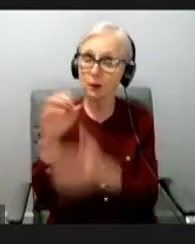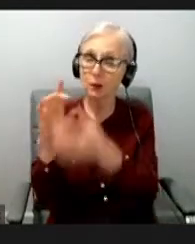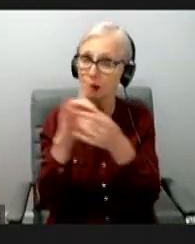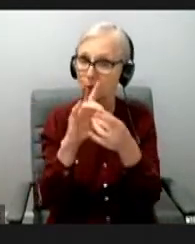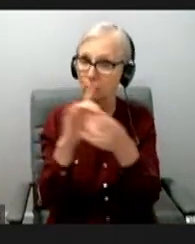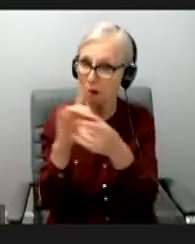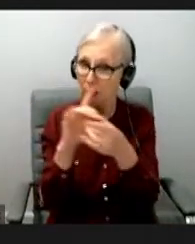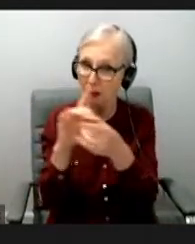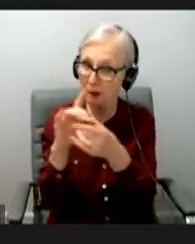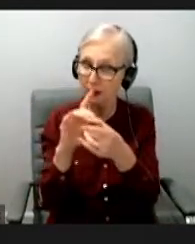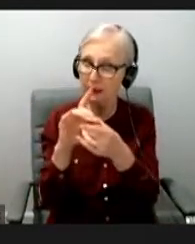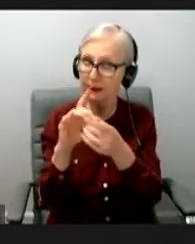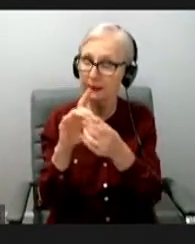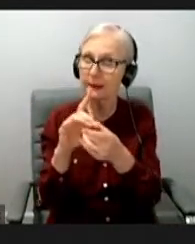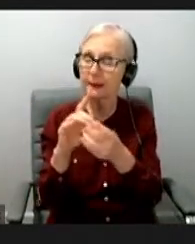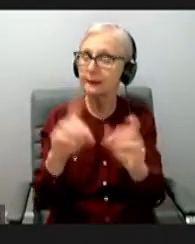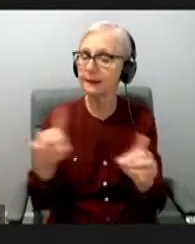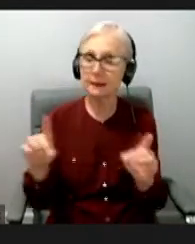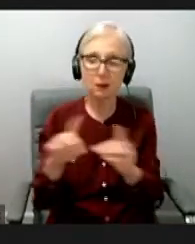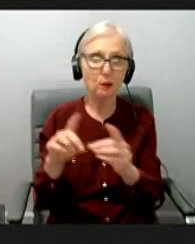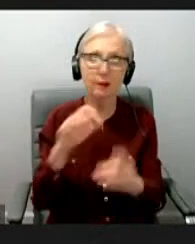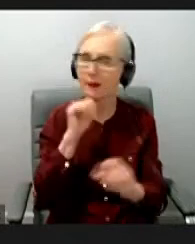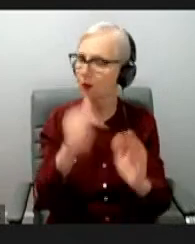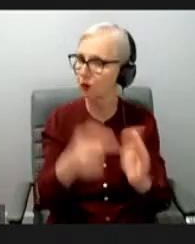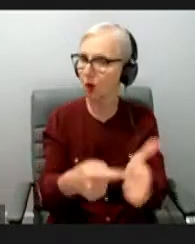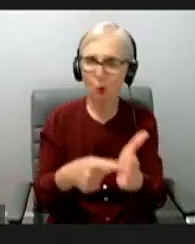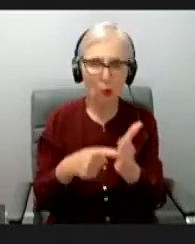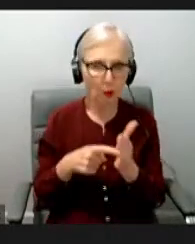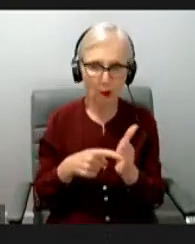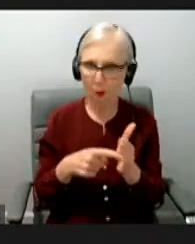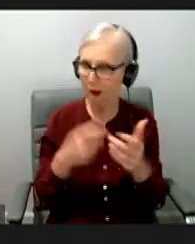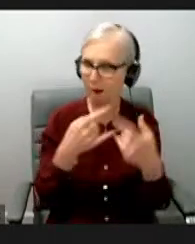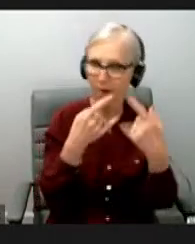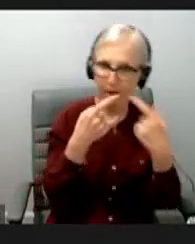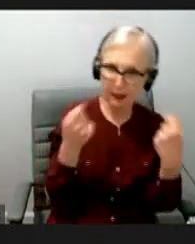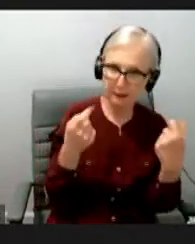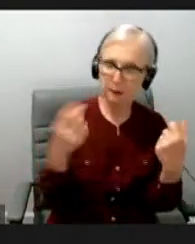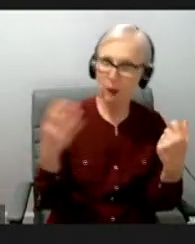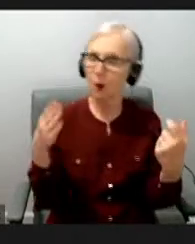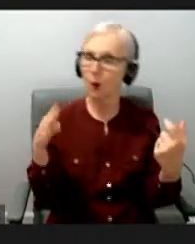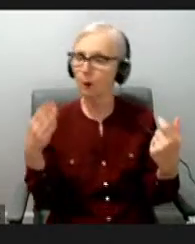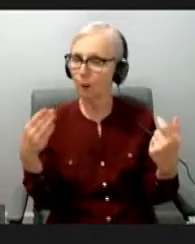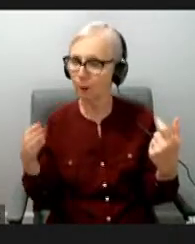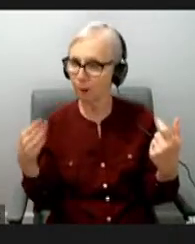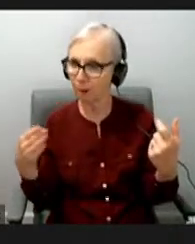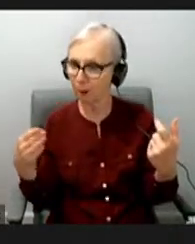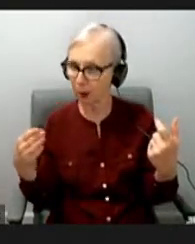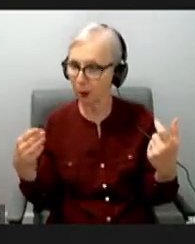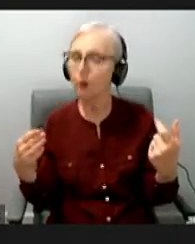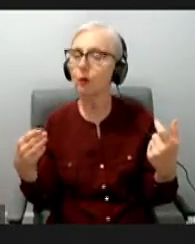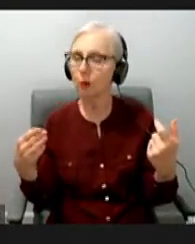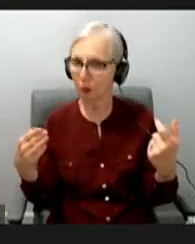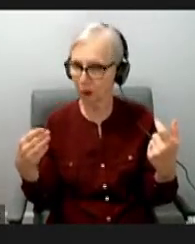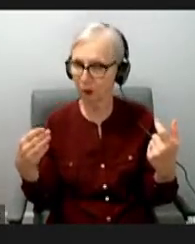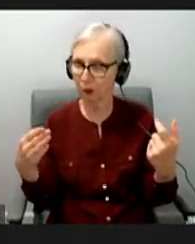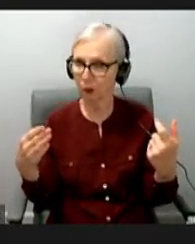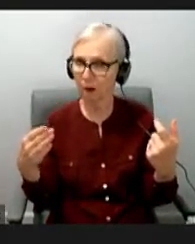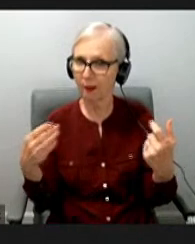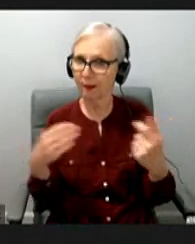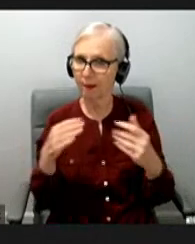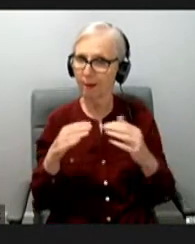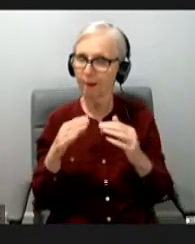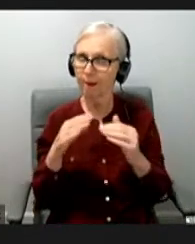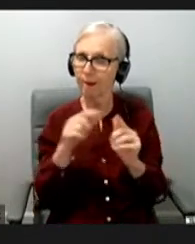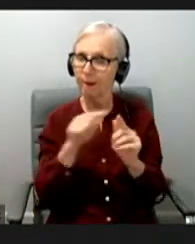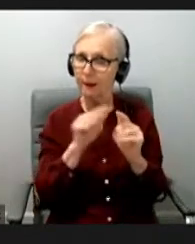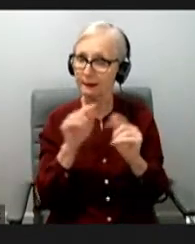to districts not requiring masks, and a blue line, which correlates to districts requiring masks in school, tend to be very similar to each other until